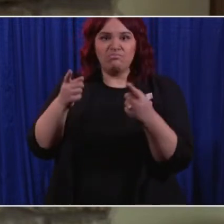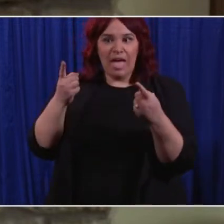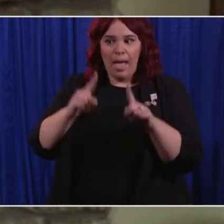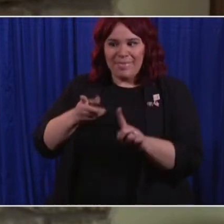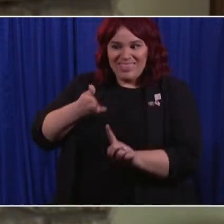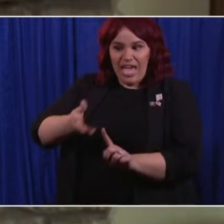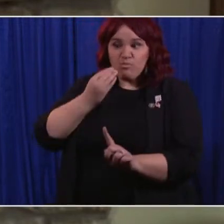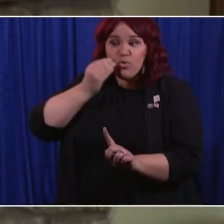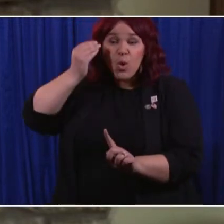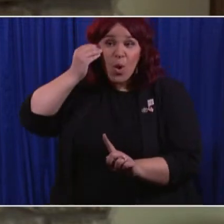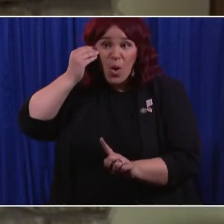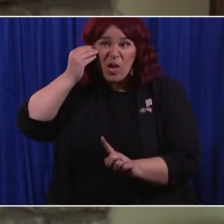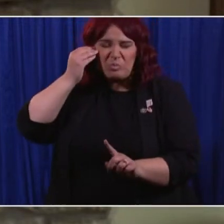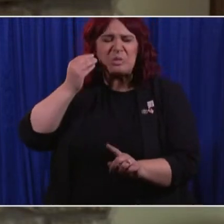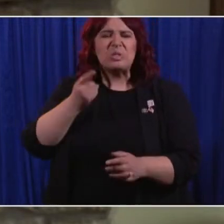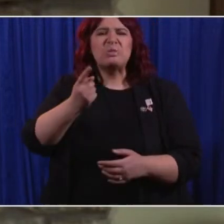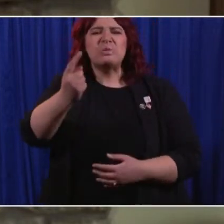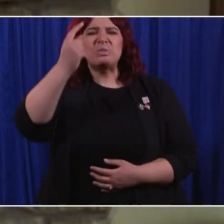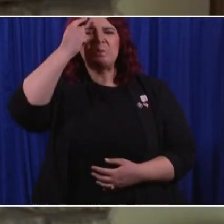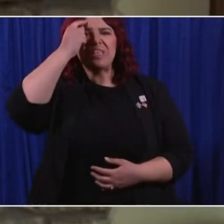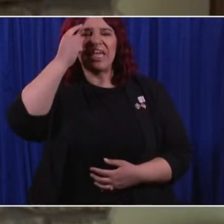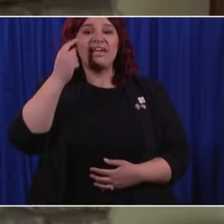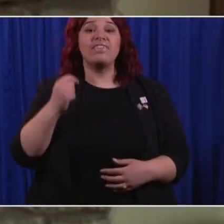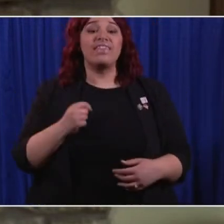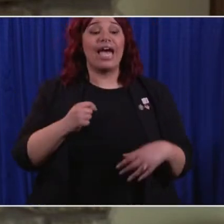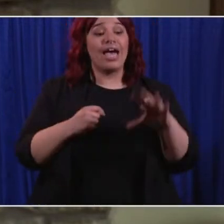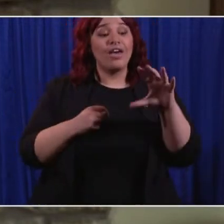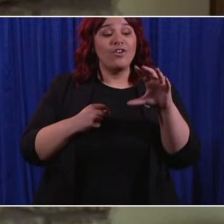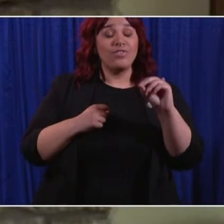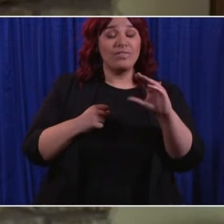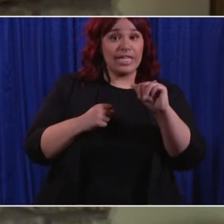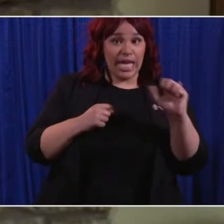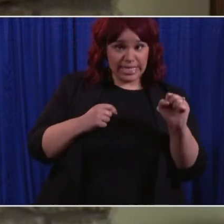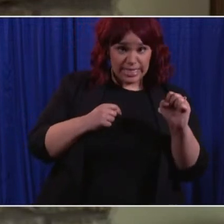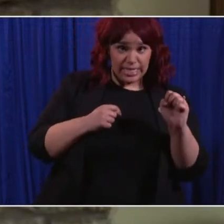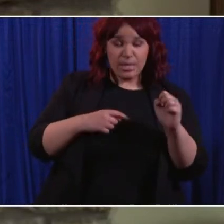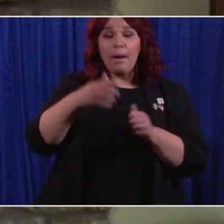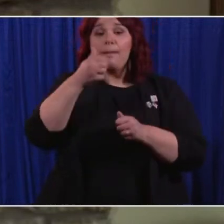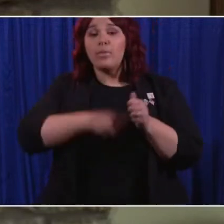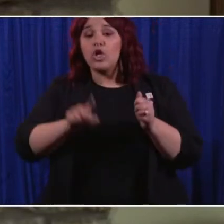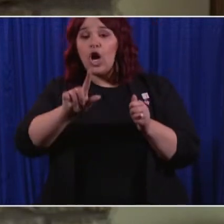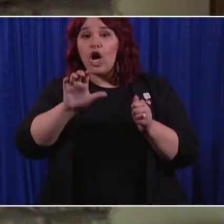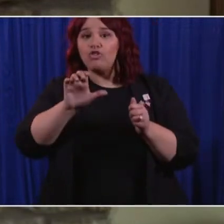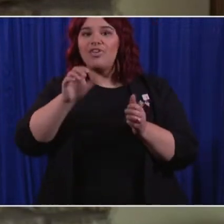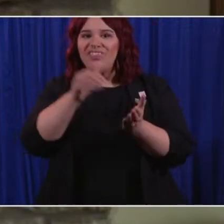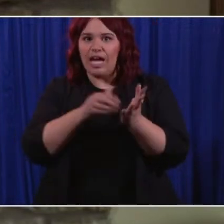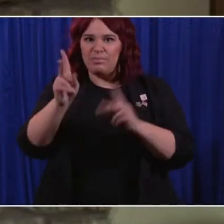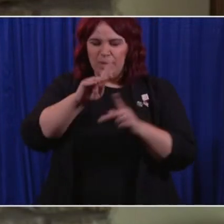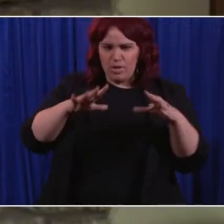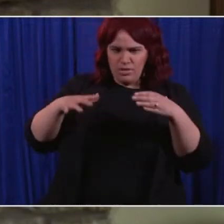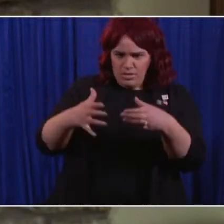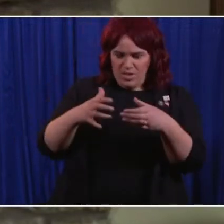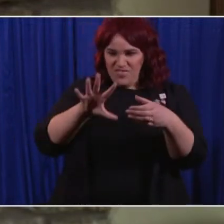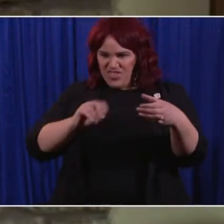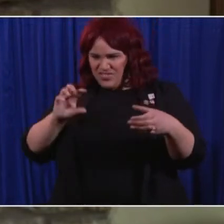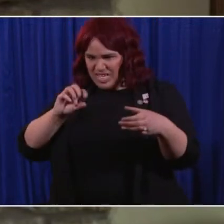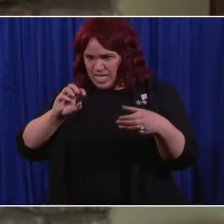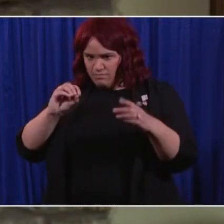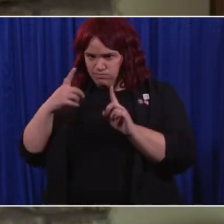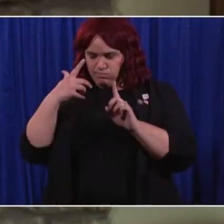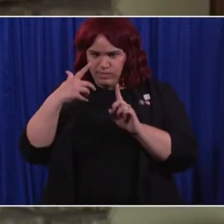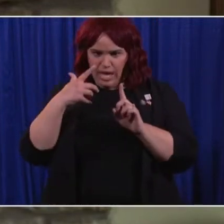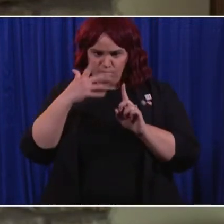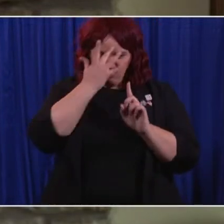per 100,000 threshold with the expansion of testing? I know last year when we saw an increase in testing that the positivity